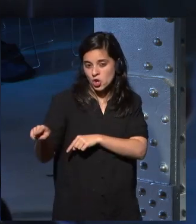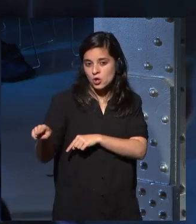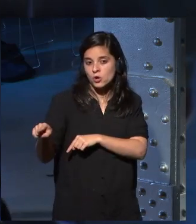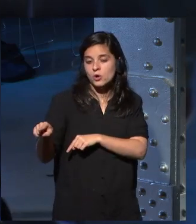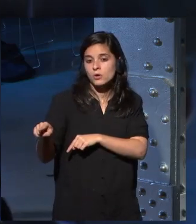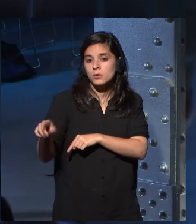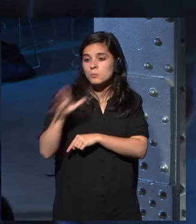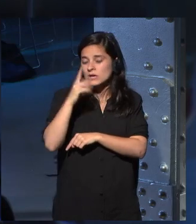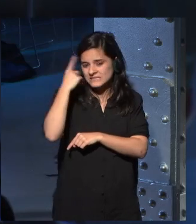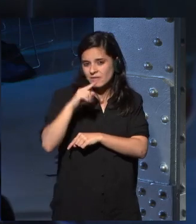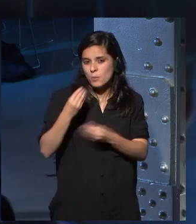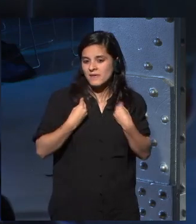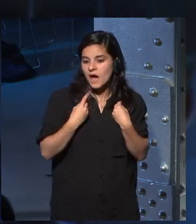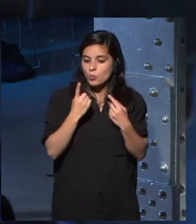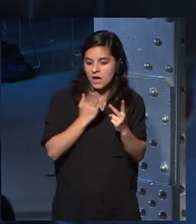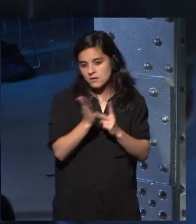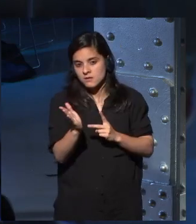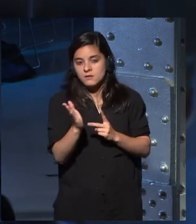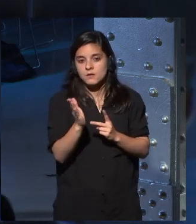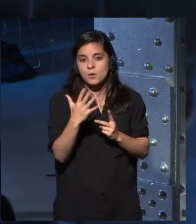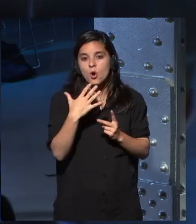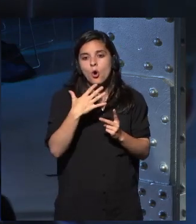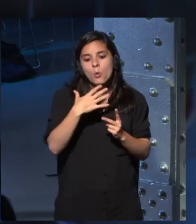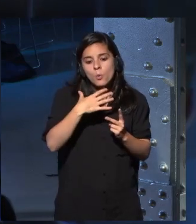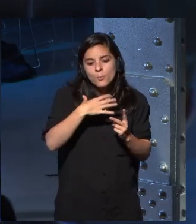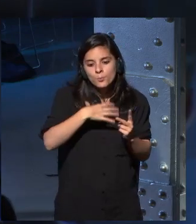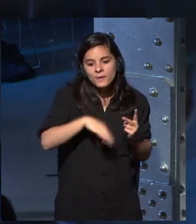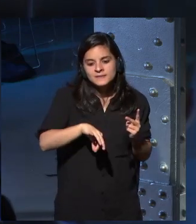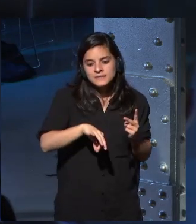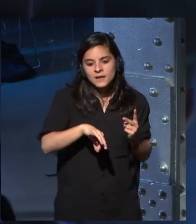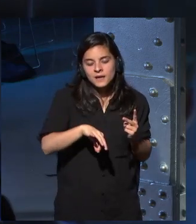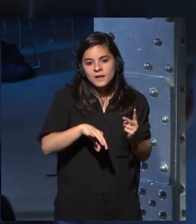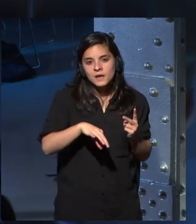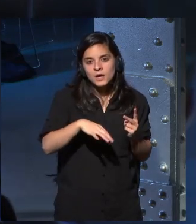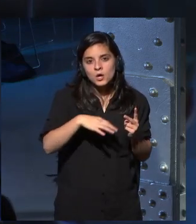probably be miserable. But